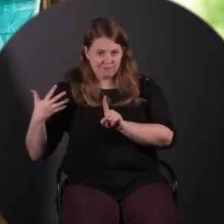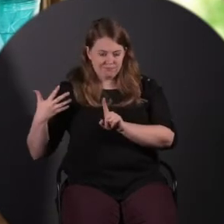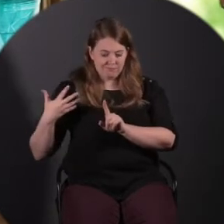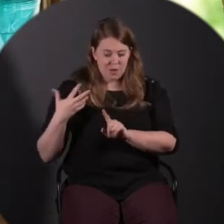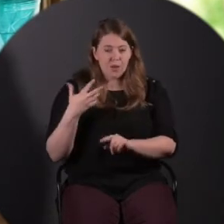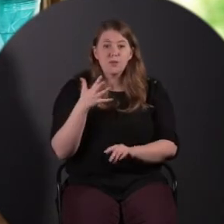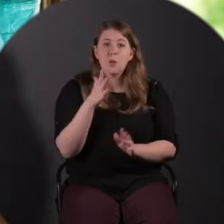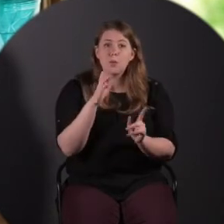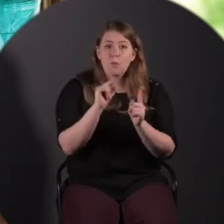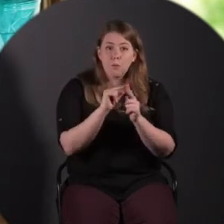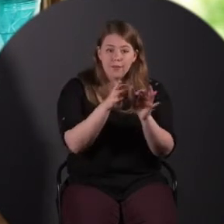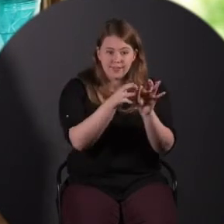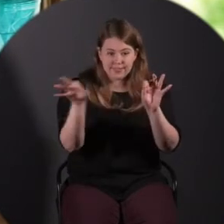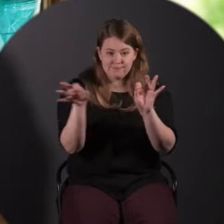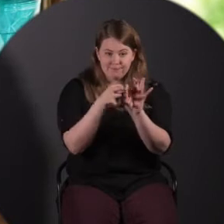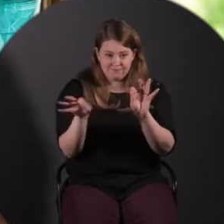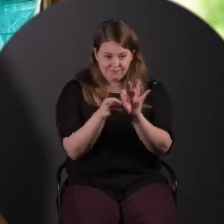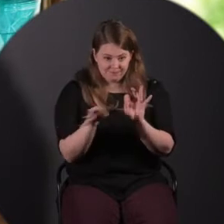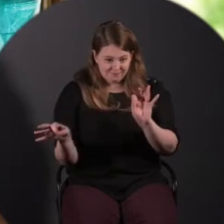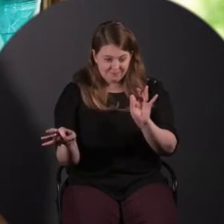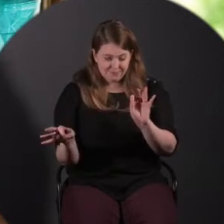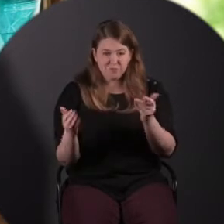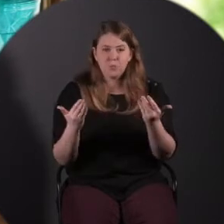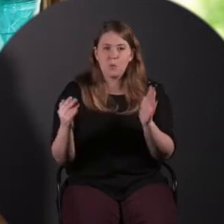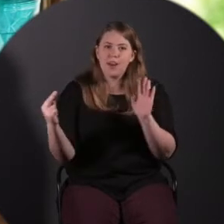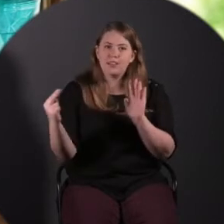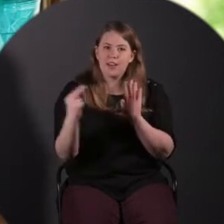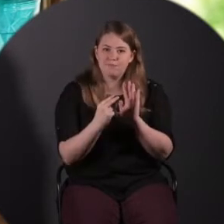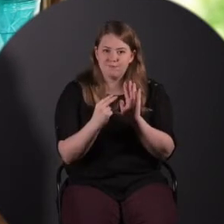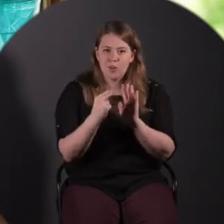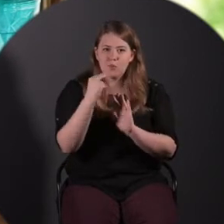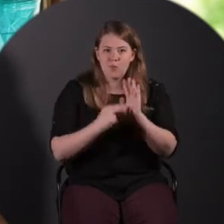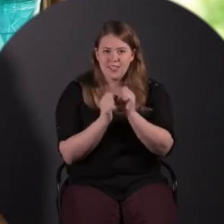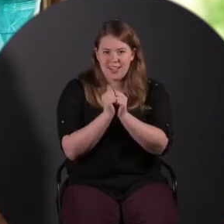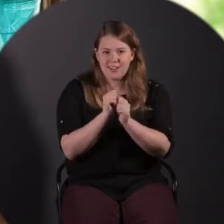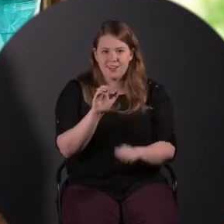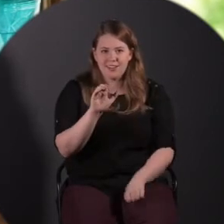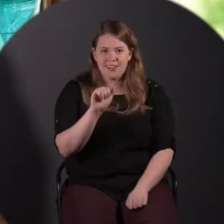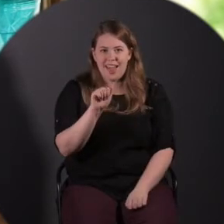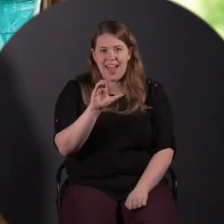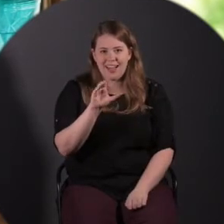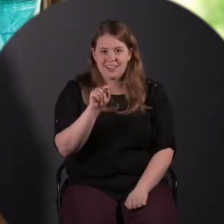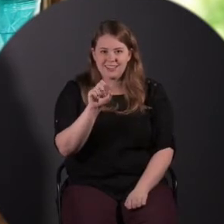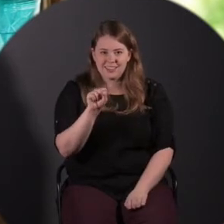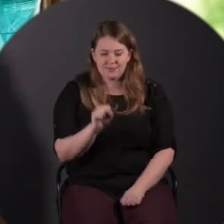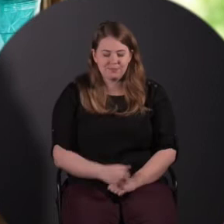screen. You might have your Bibles on your lap, but let's look at this scripture in Acts 18, verses 1 through